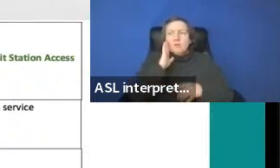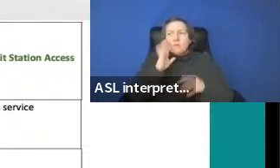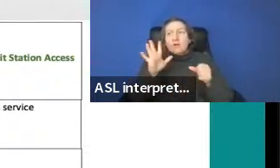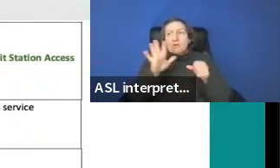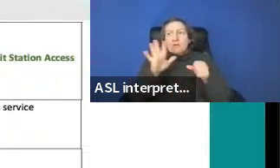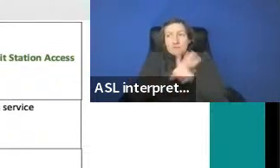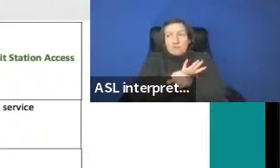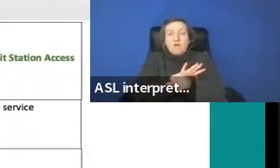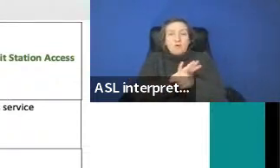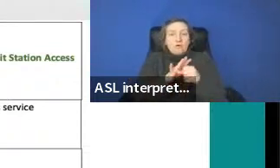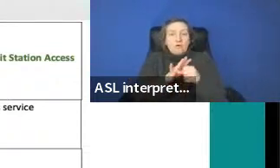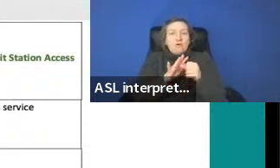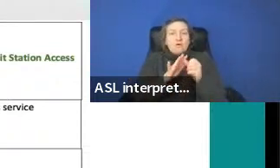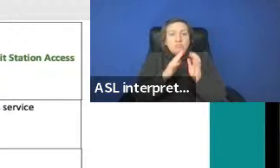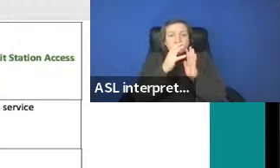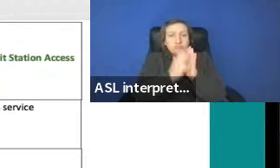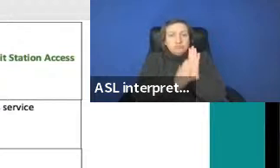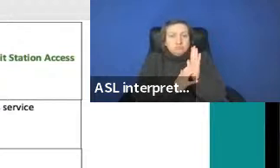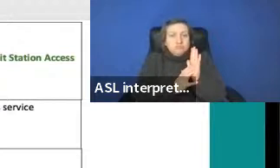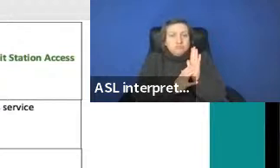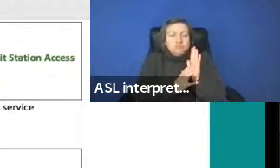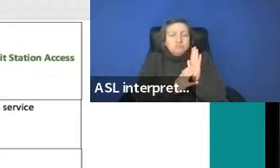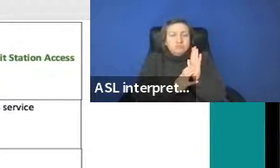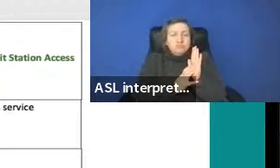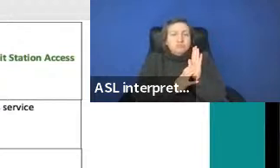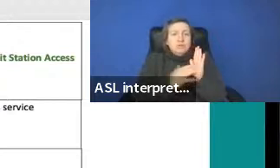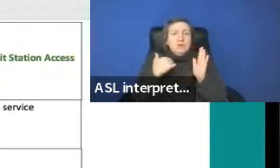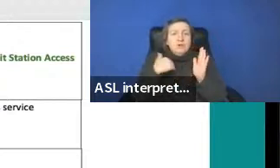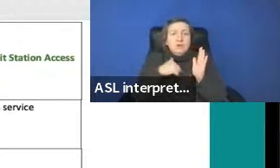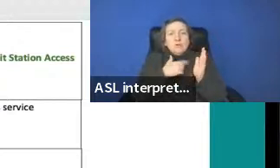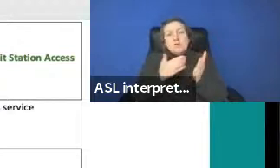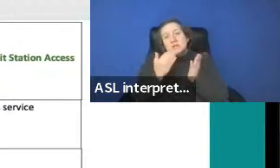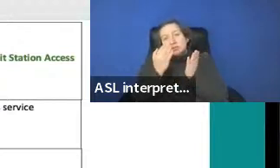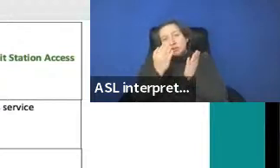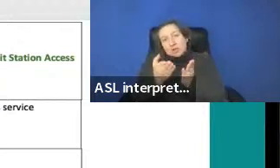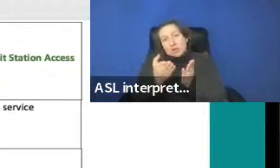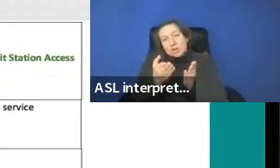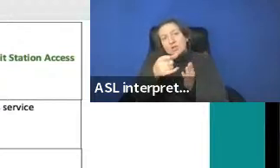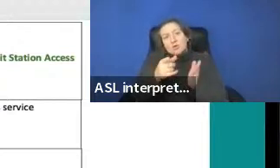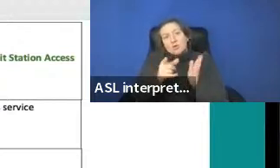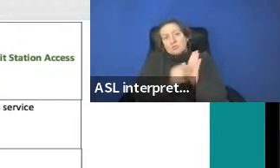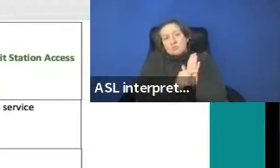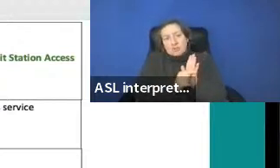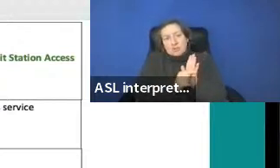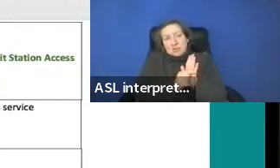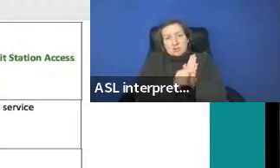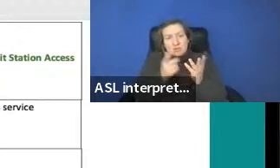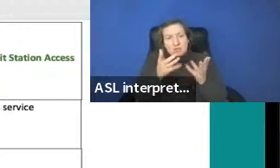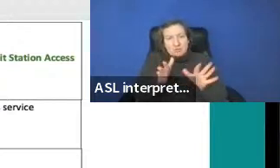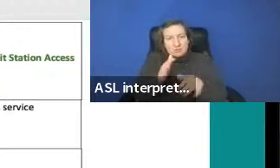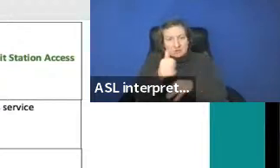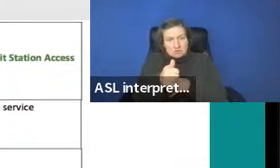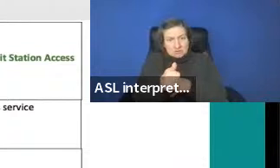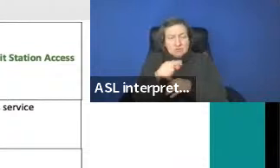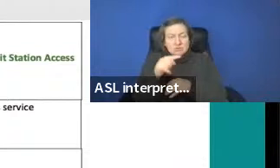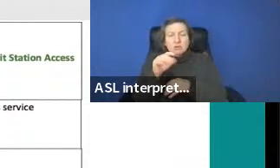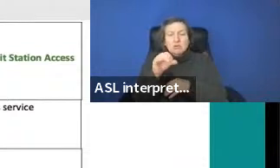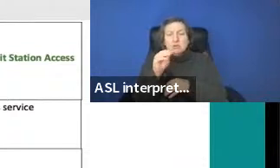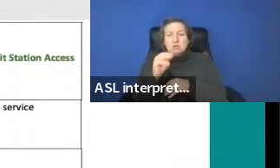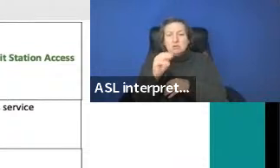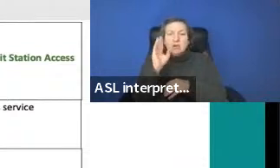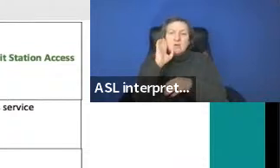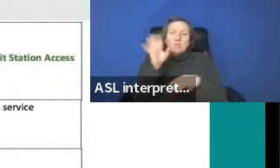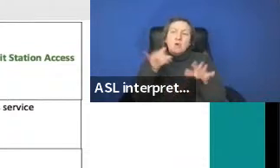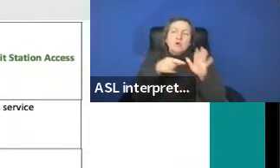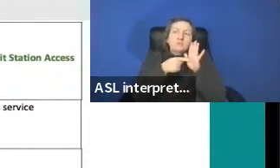completed version of this that we suggested you print out. Tom will walk you through